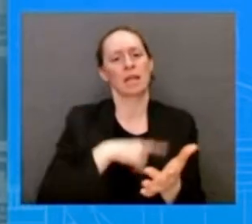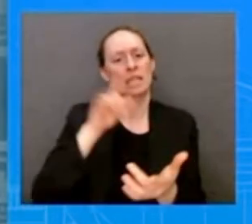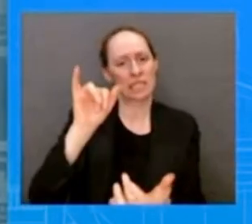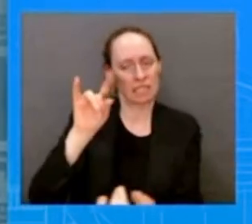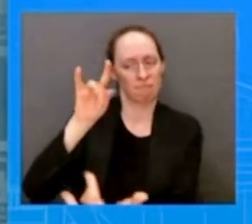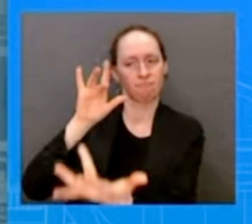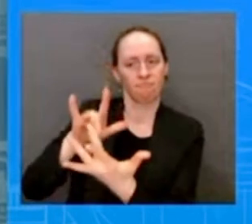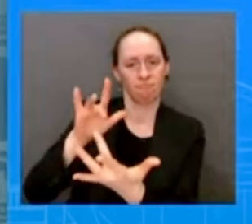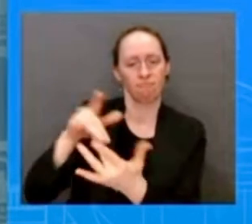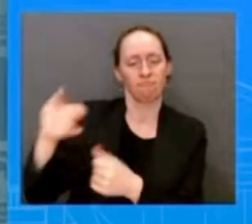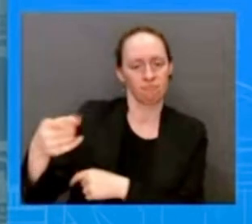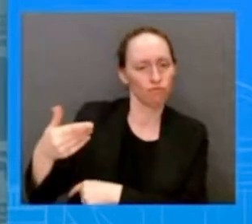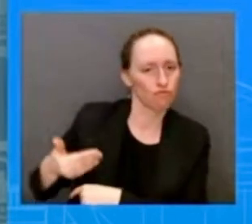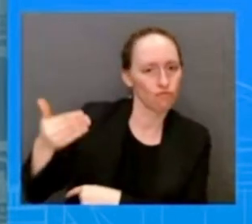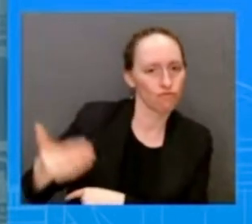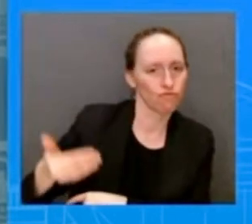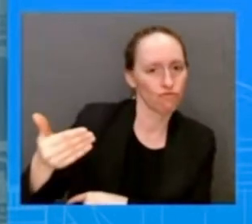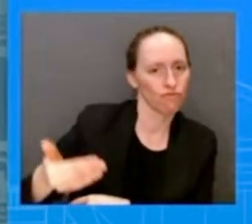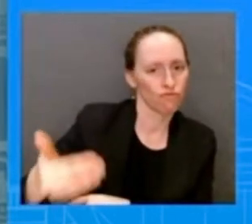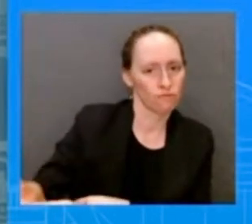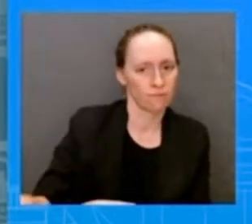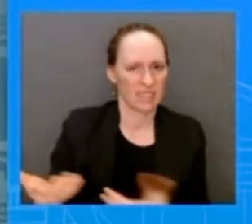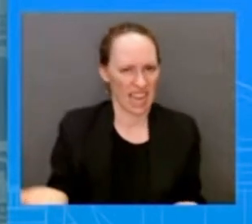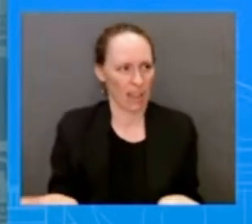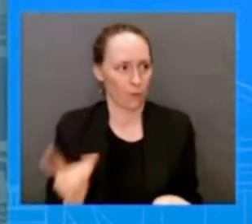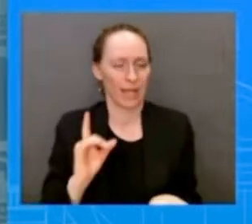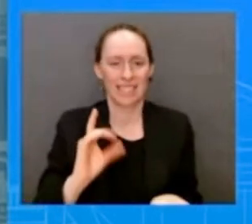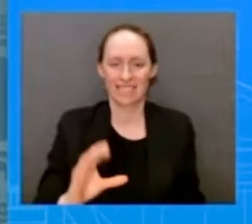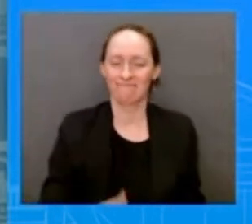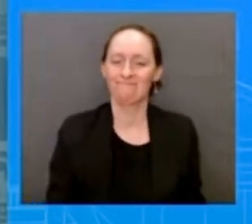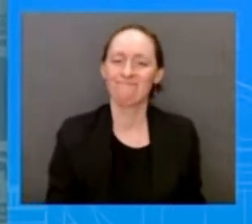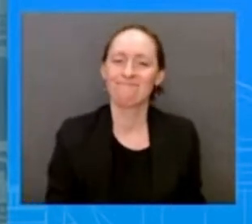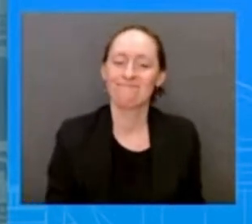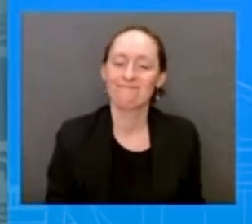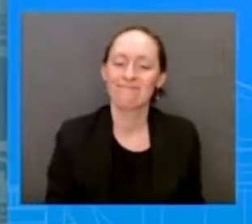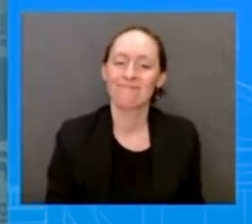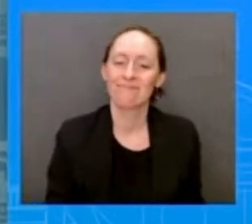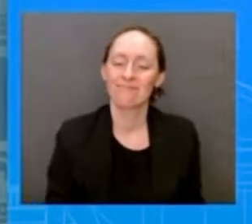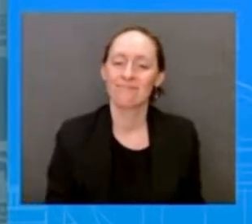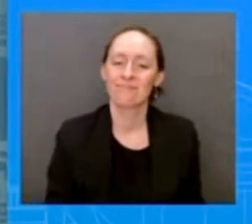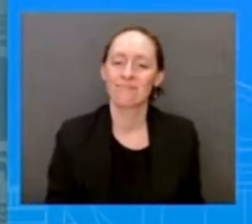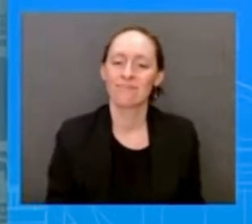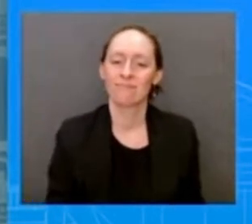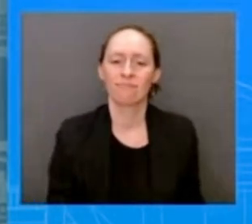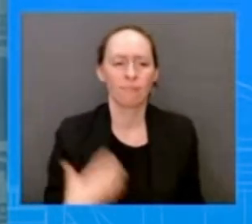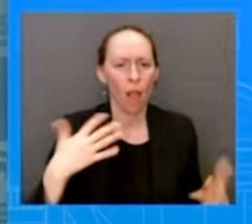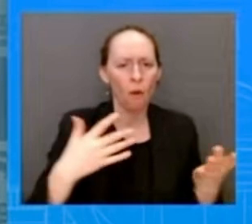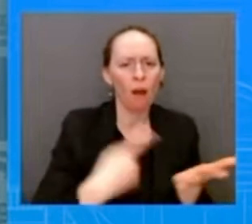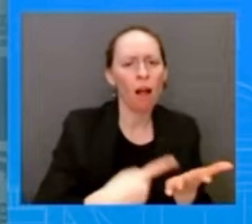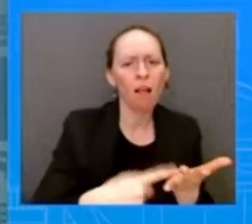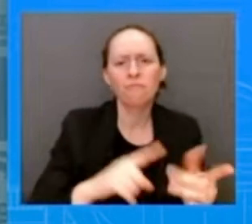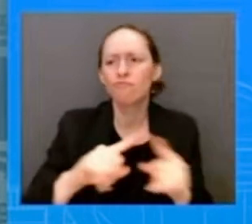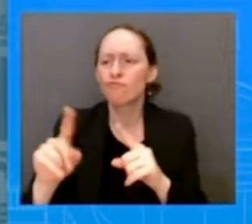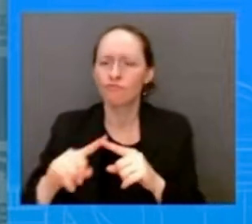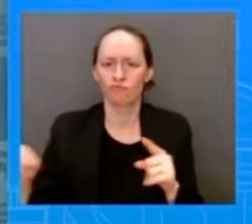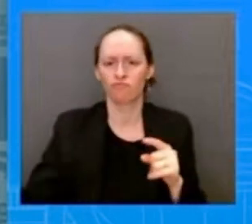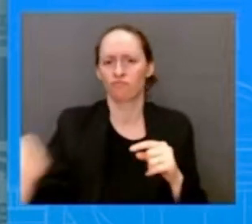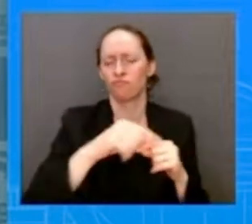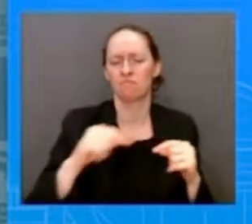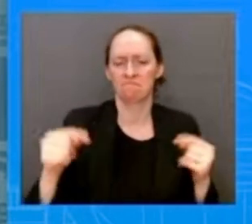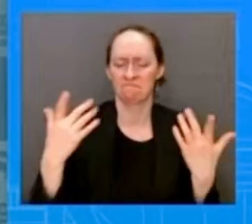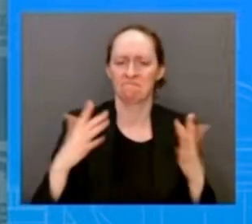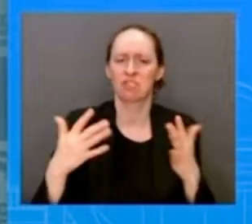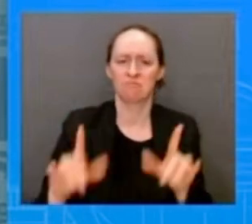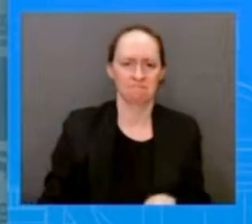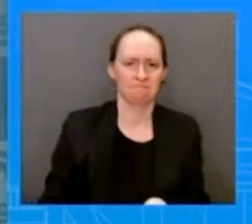is, she's here often. There's regular conversations that's had with our team here, with her team. I just don't have a specific